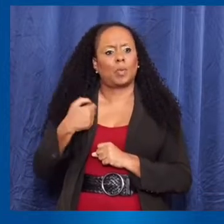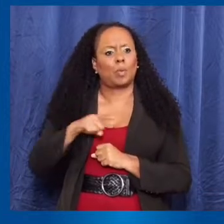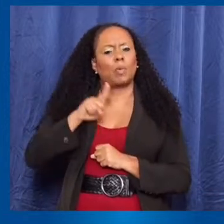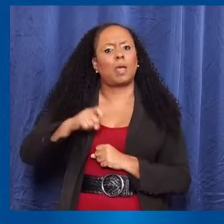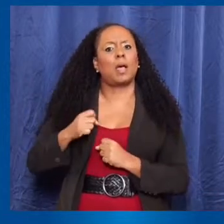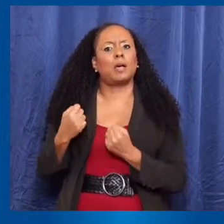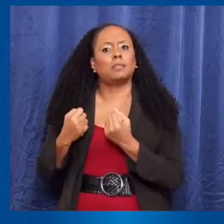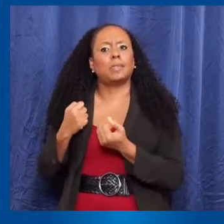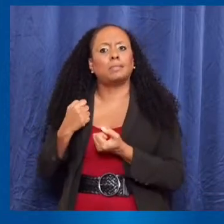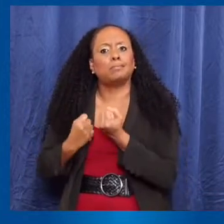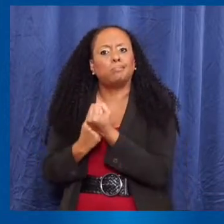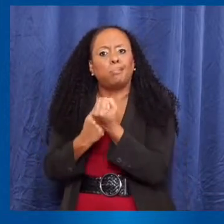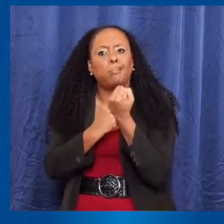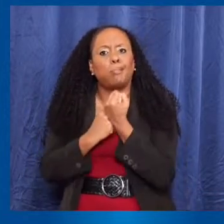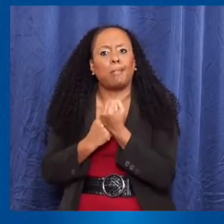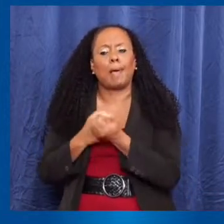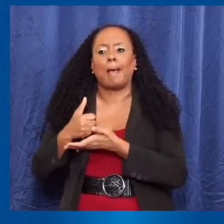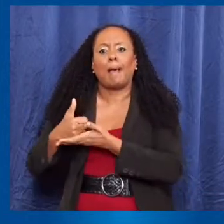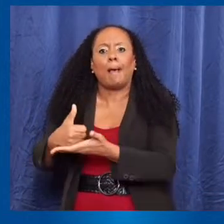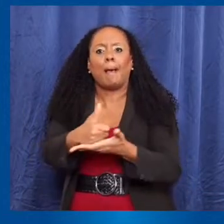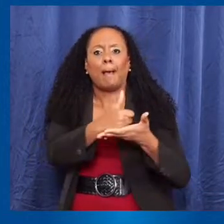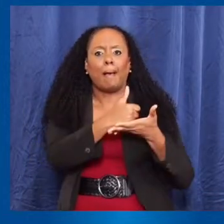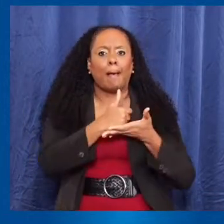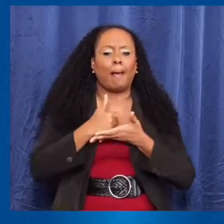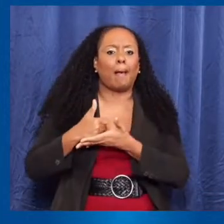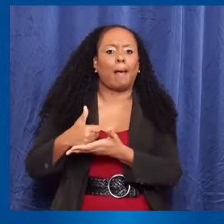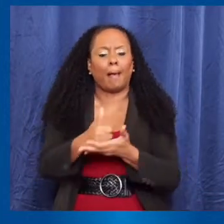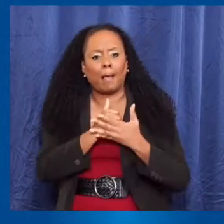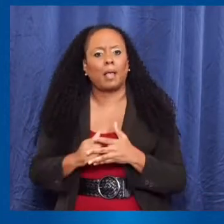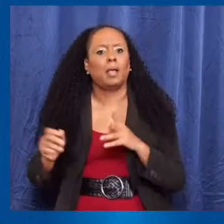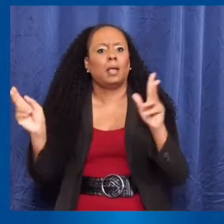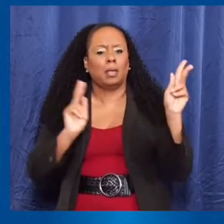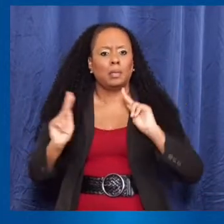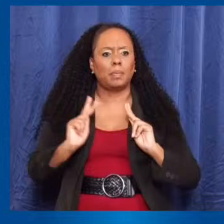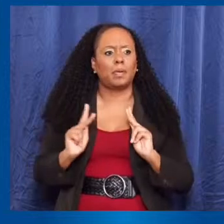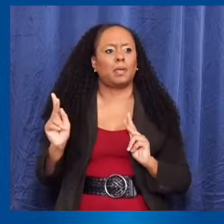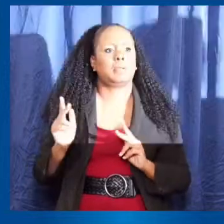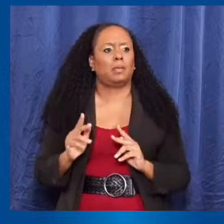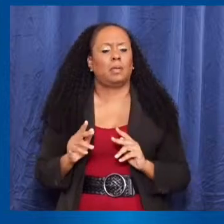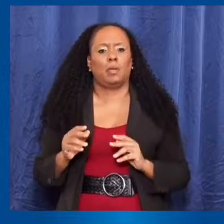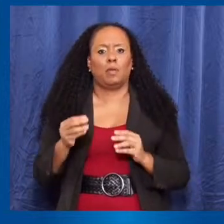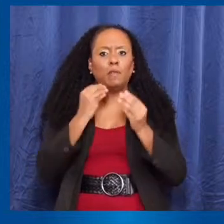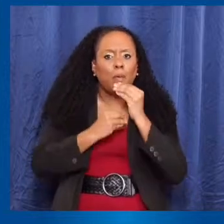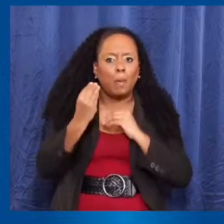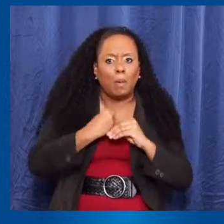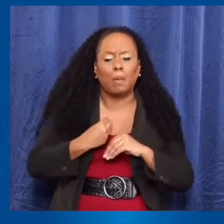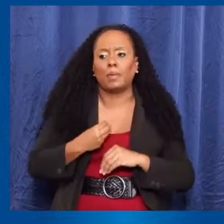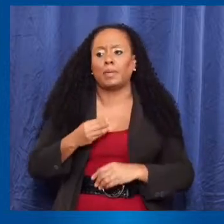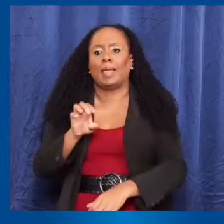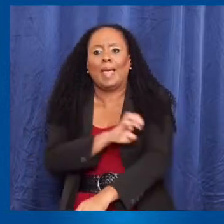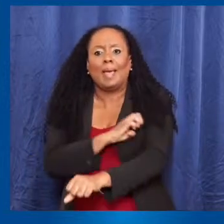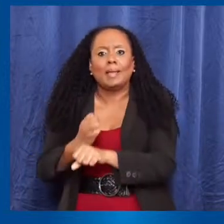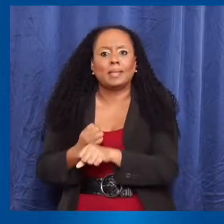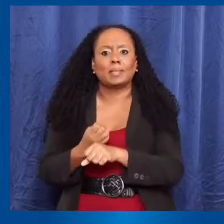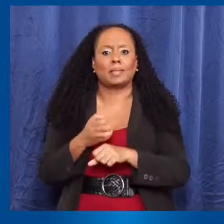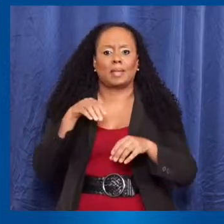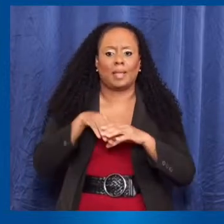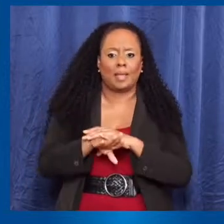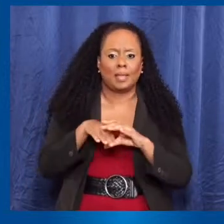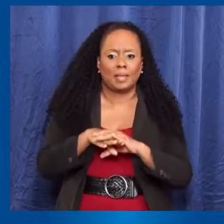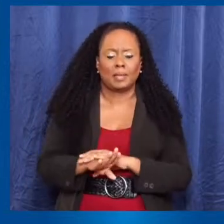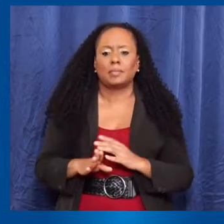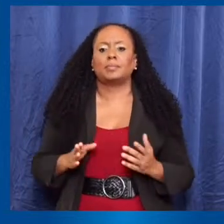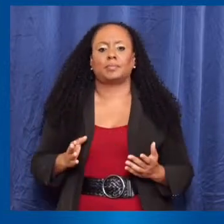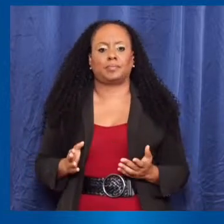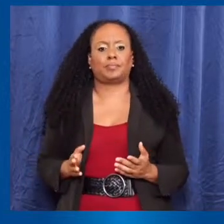help everybody to have their own sovereignty. That is the food, the energy access. It's exactly